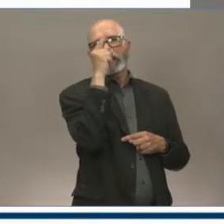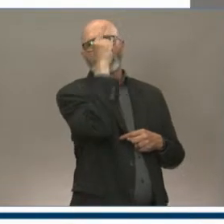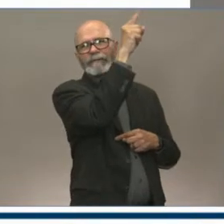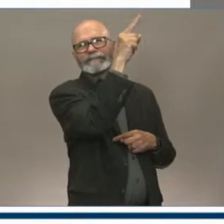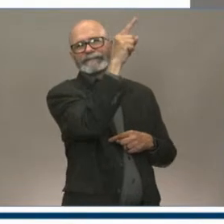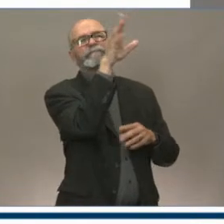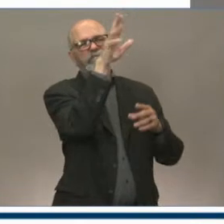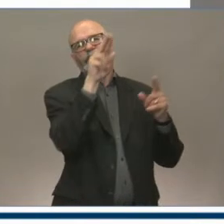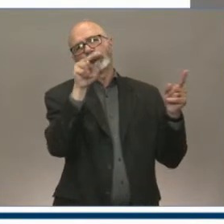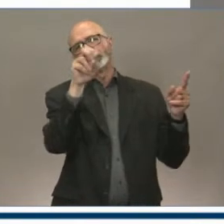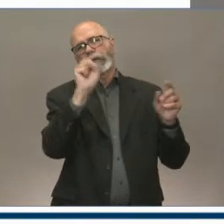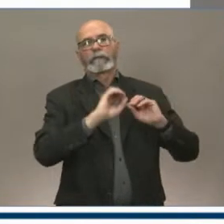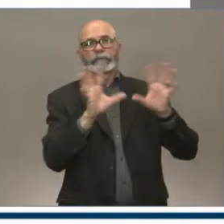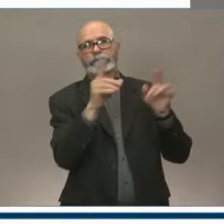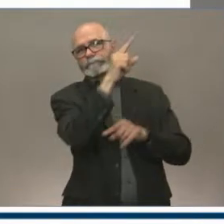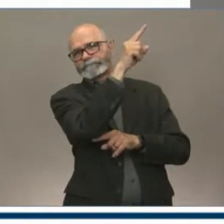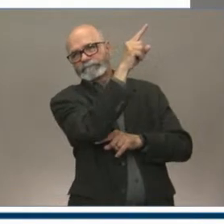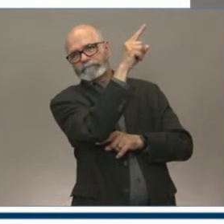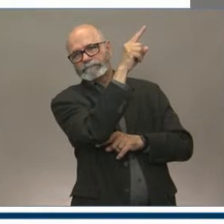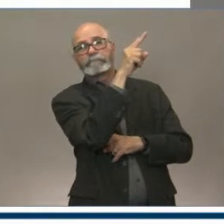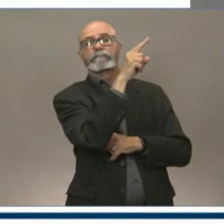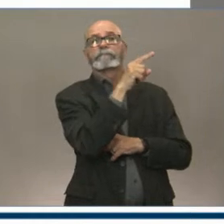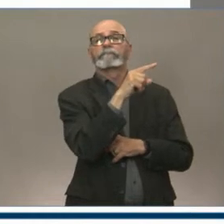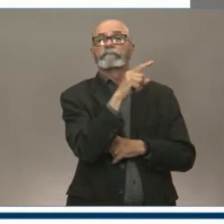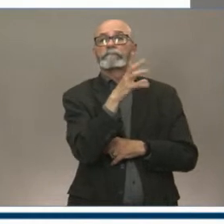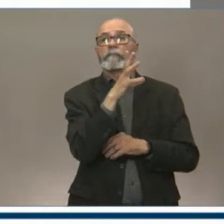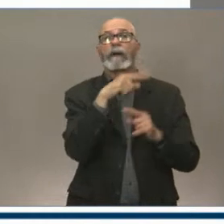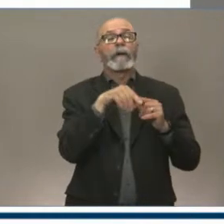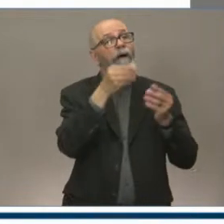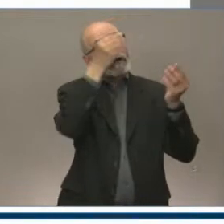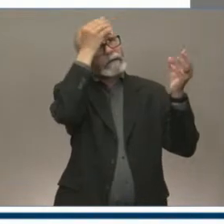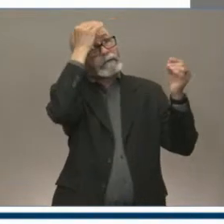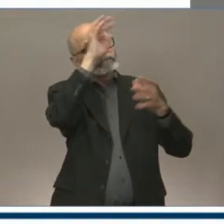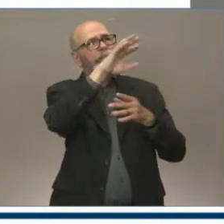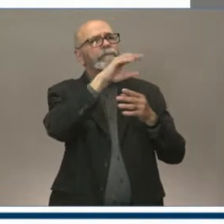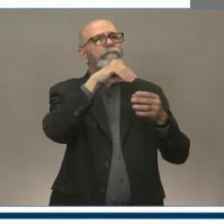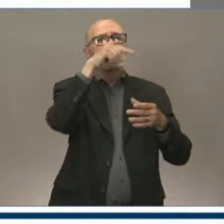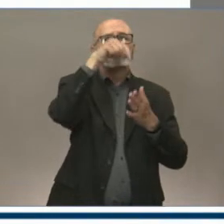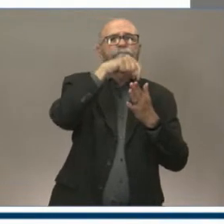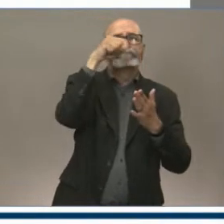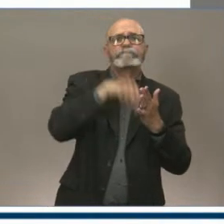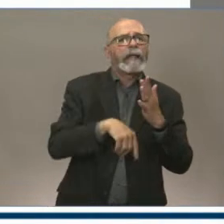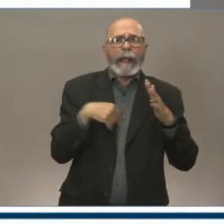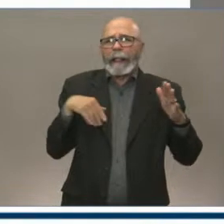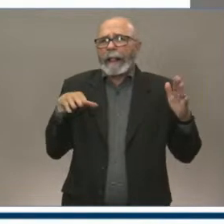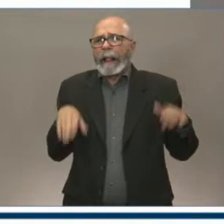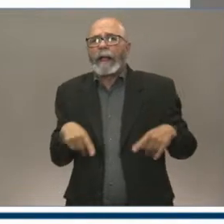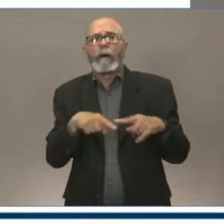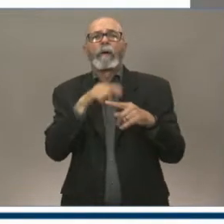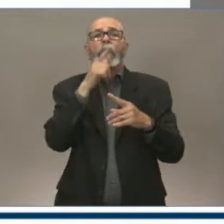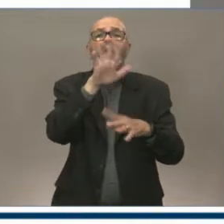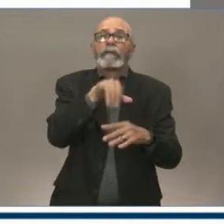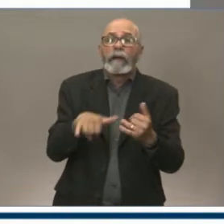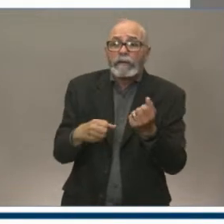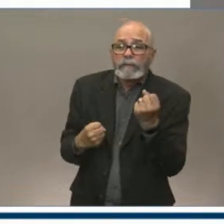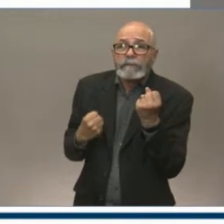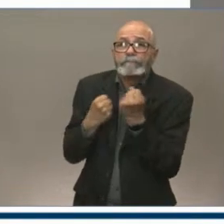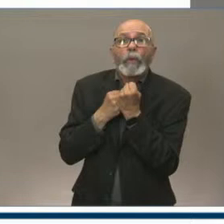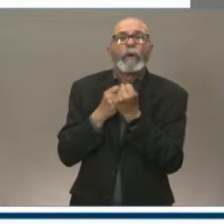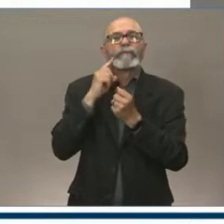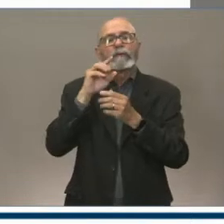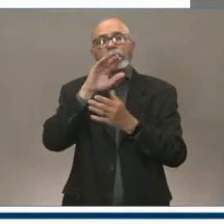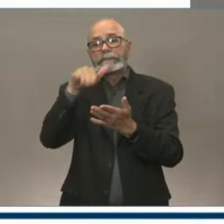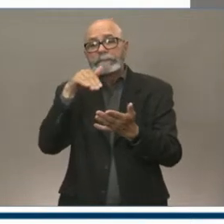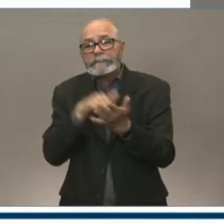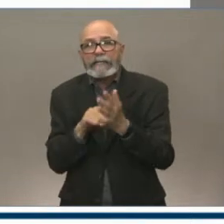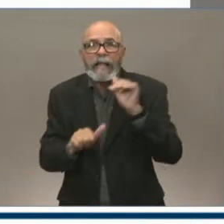the details, but how they're going to support some of our primary assessment centers in the various roles that it takes to run those assessment